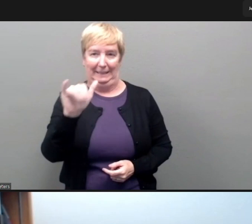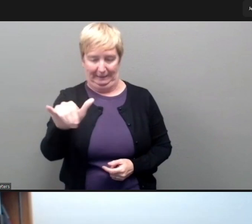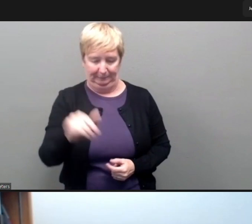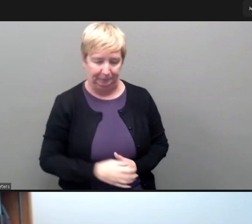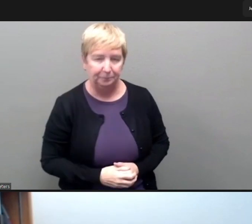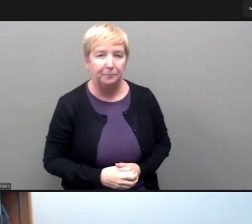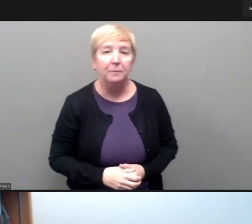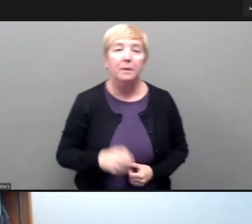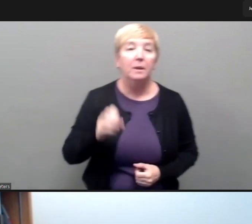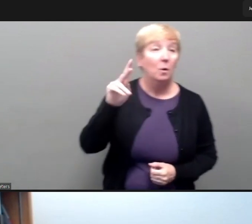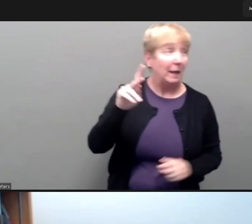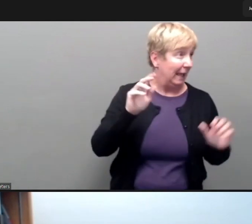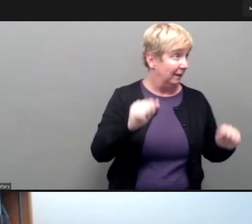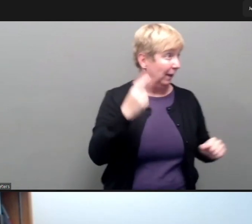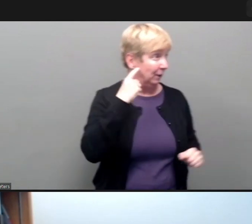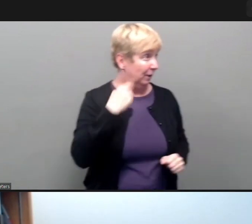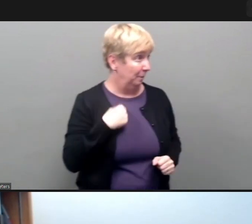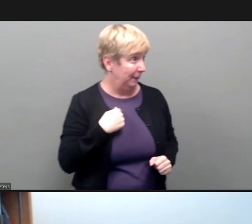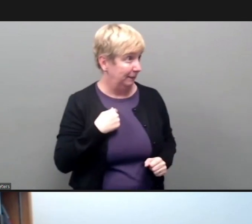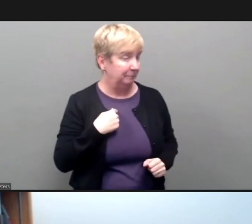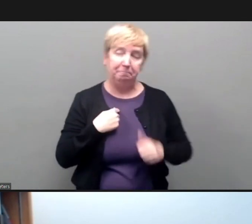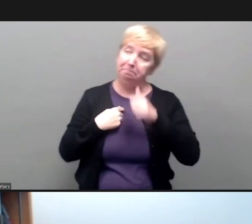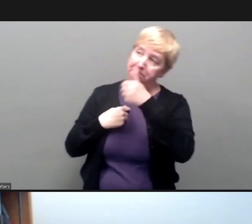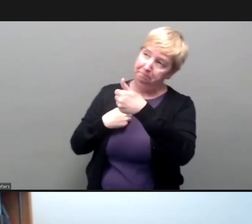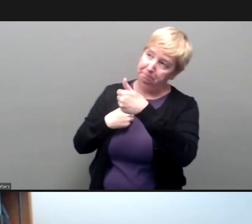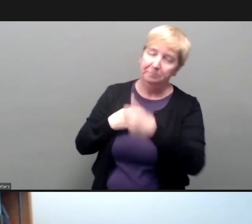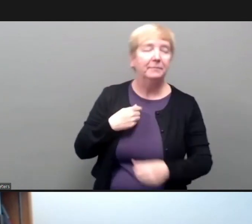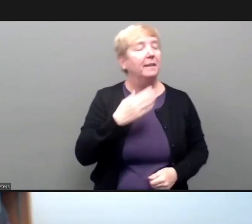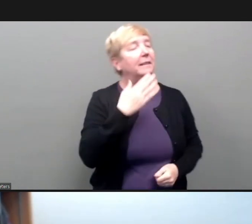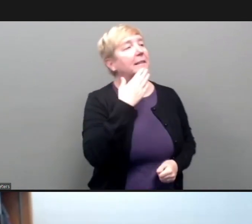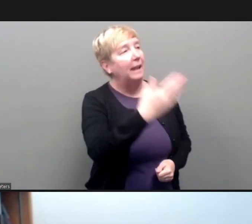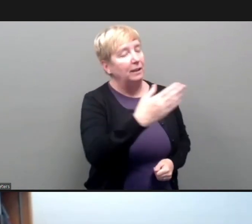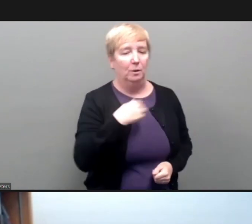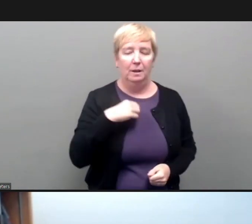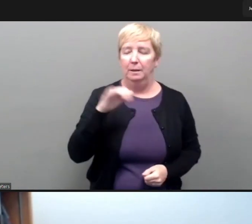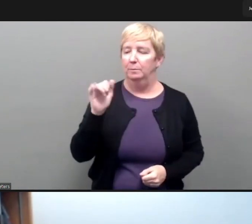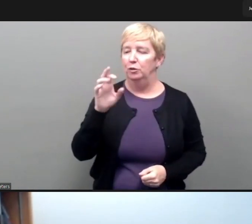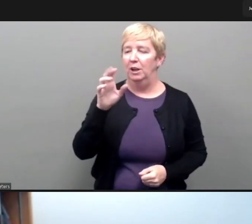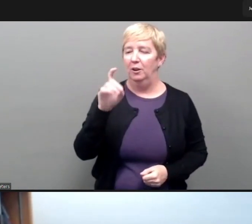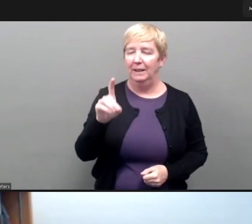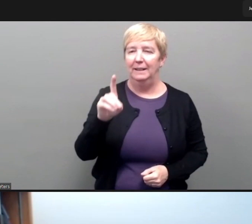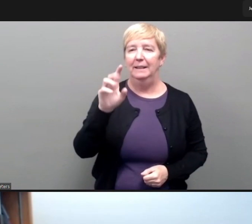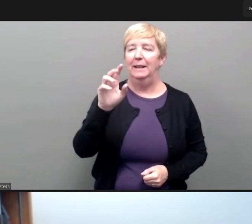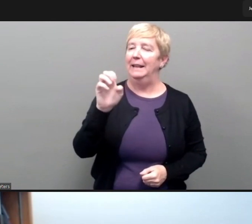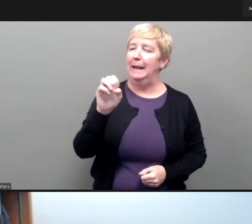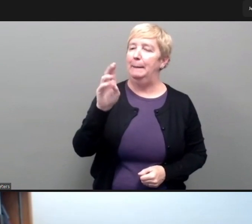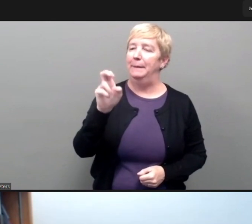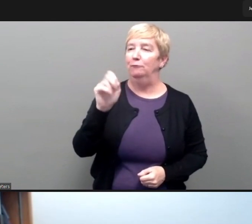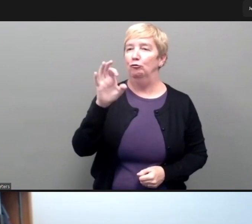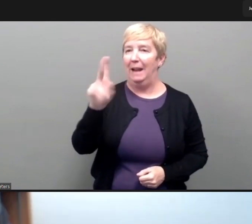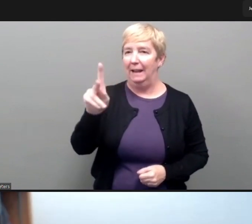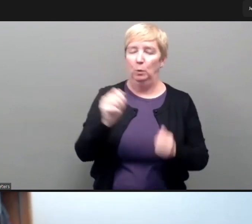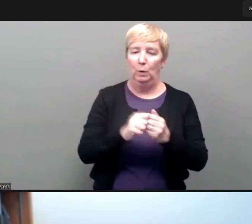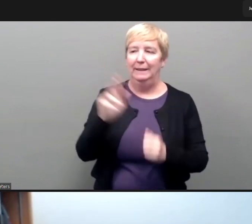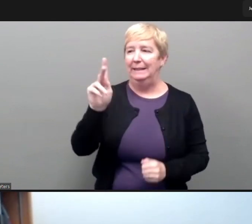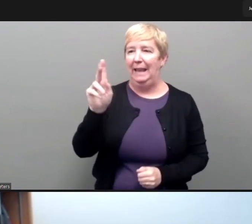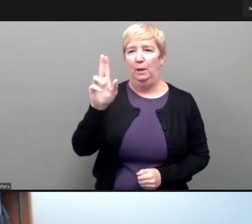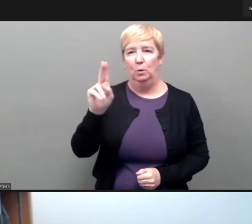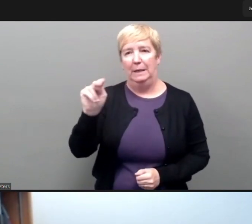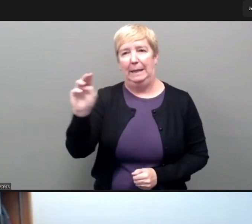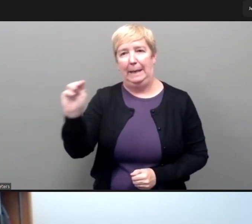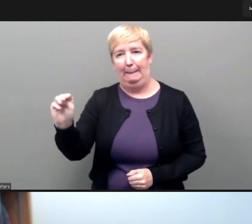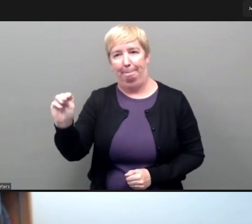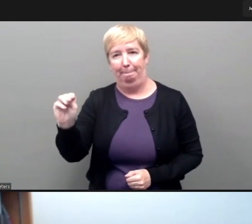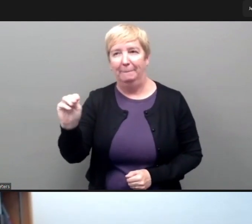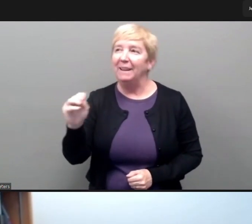All right. Hopefully you can hear me. Yes, sir. Thank you so much. I'm Jared Ebenreck with KUNM. And thanks for